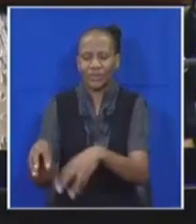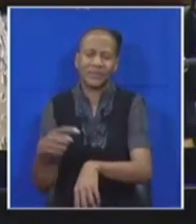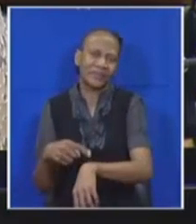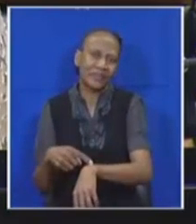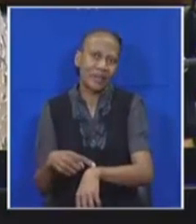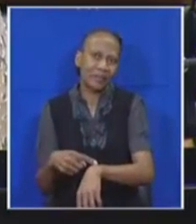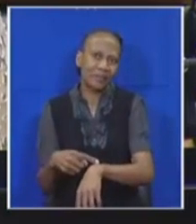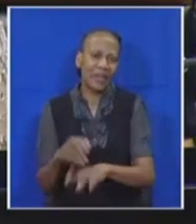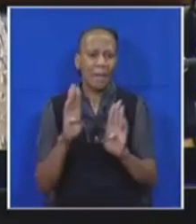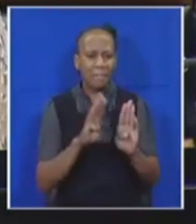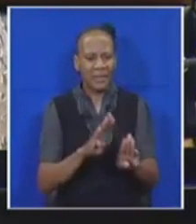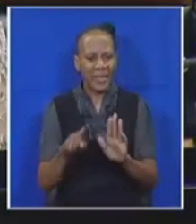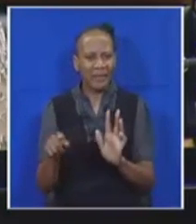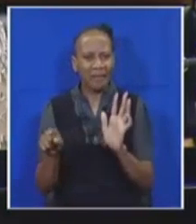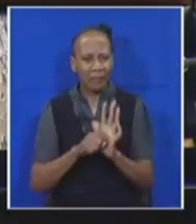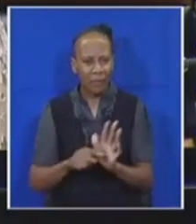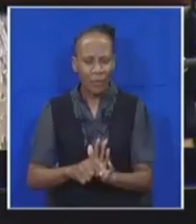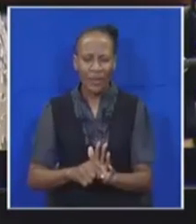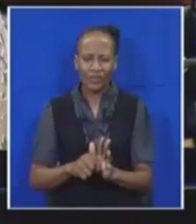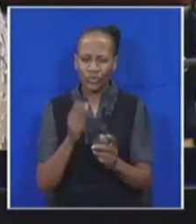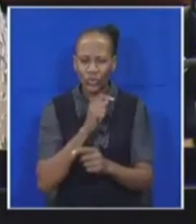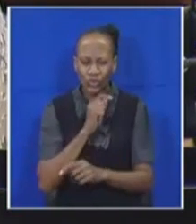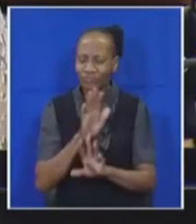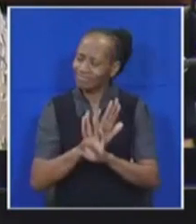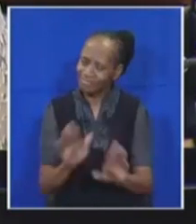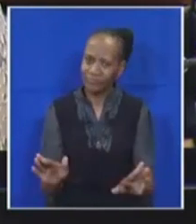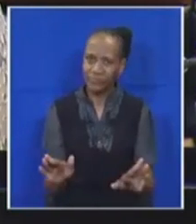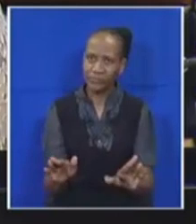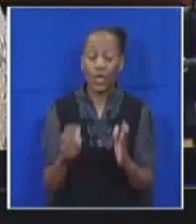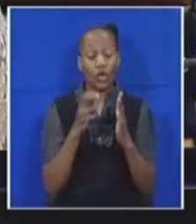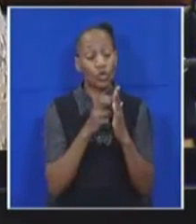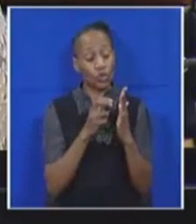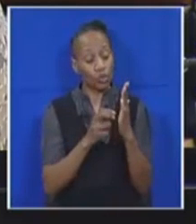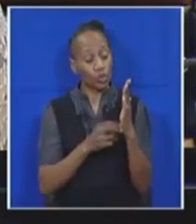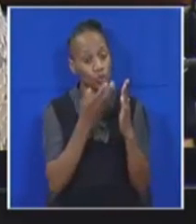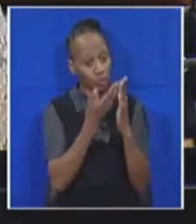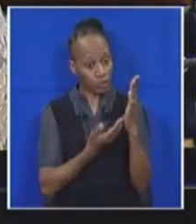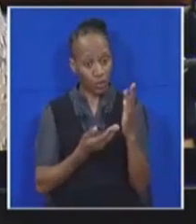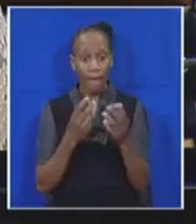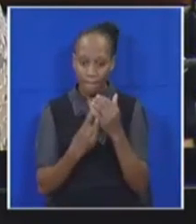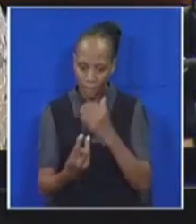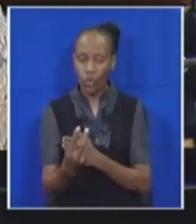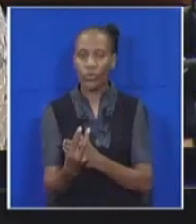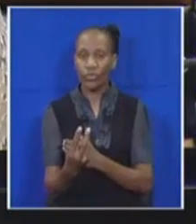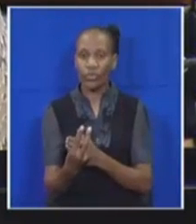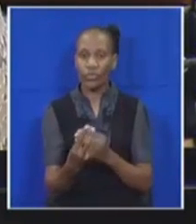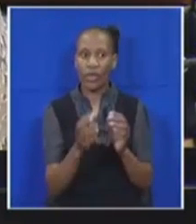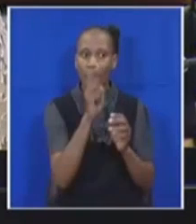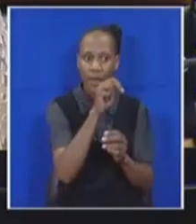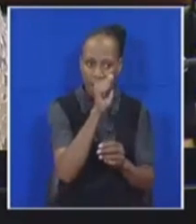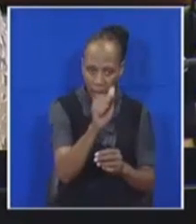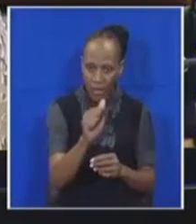excuse behavior which is untenable in the House. The rules of both houses are applicable under